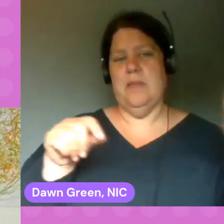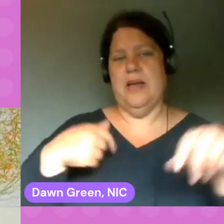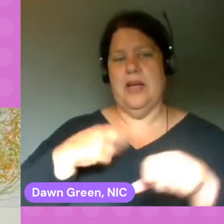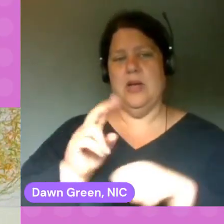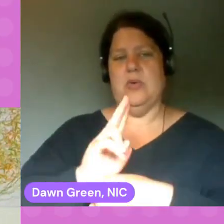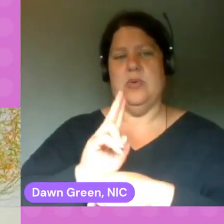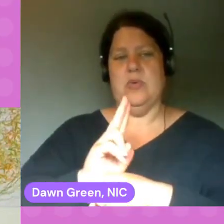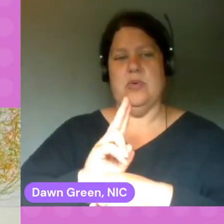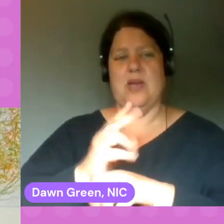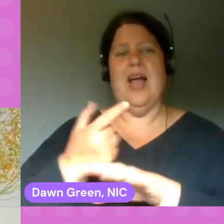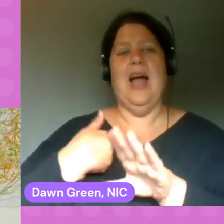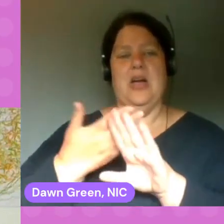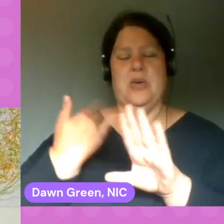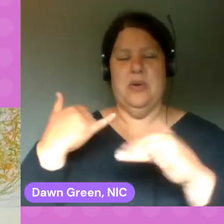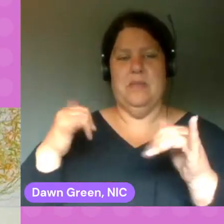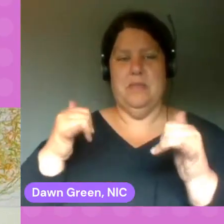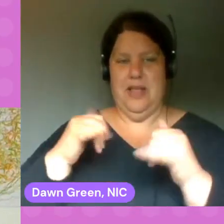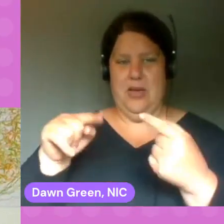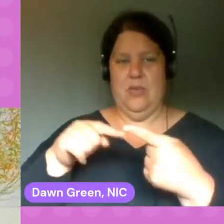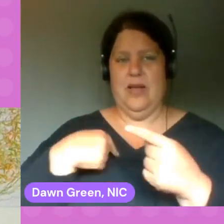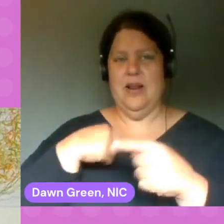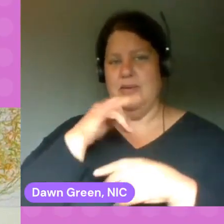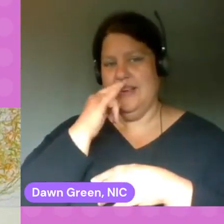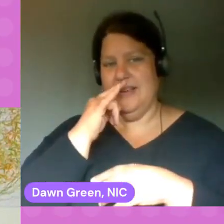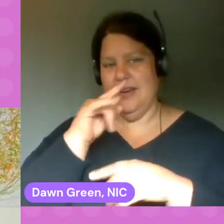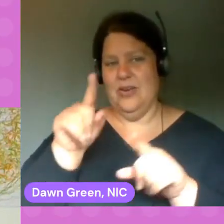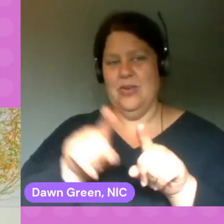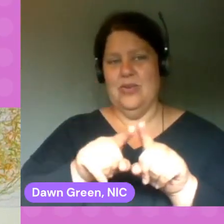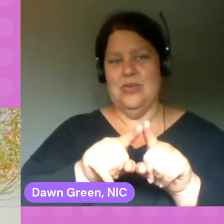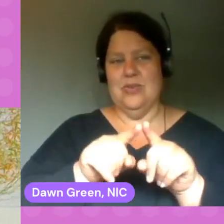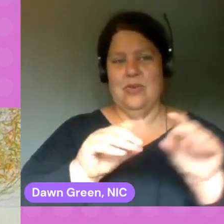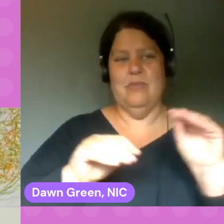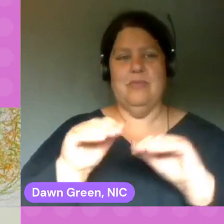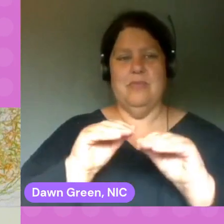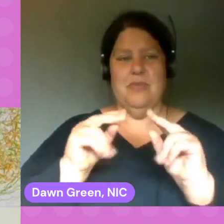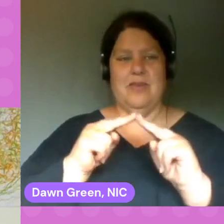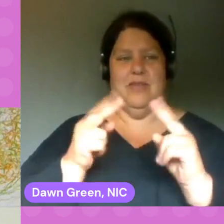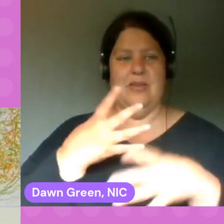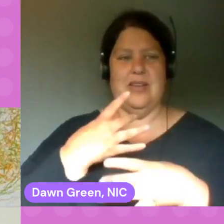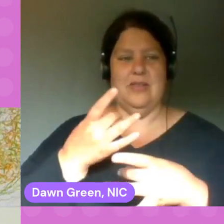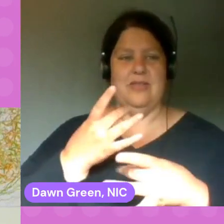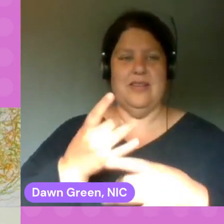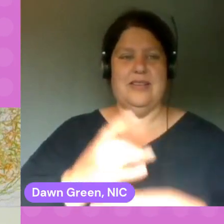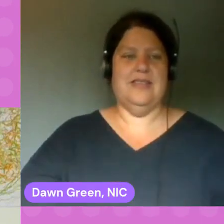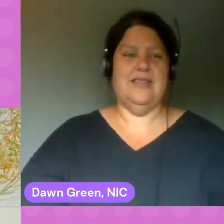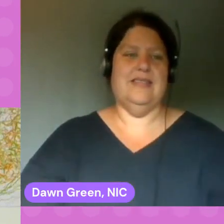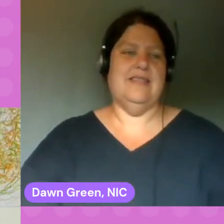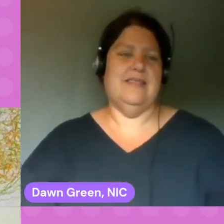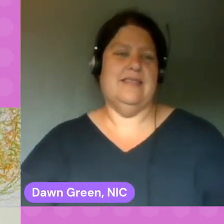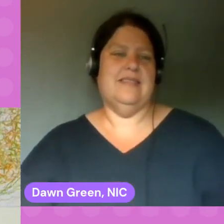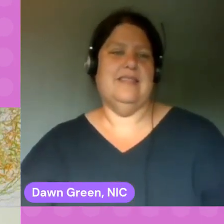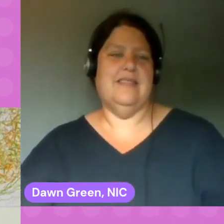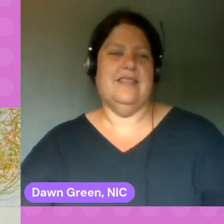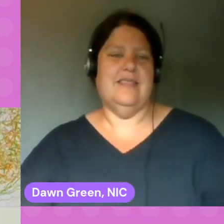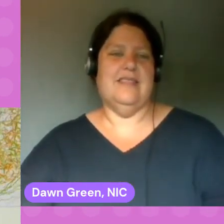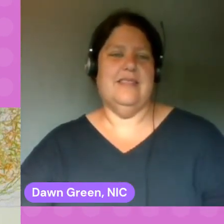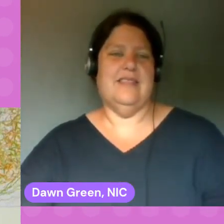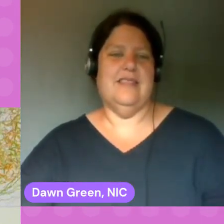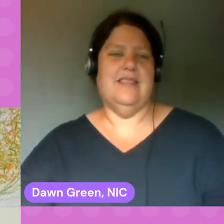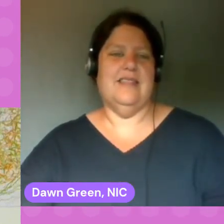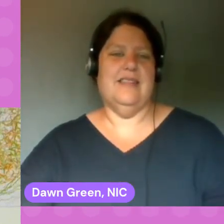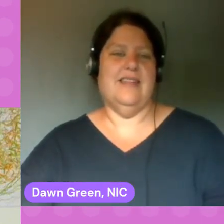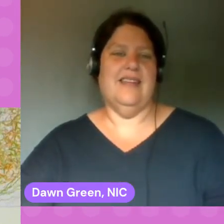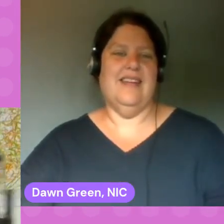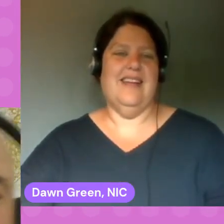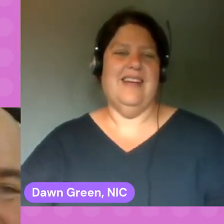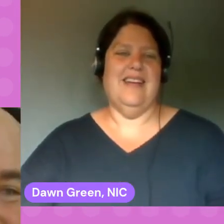used to play when I was a child. It also moves very interesting way. I don't know. You can see. Oops. Wow.